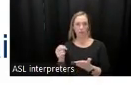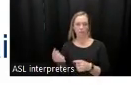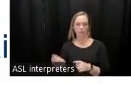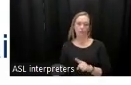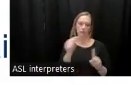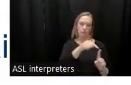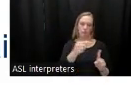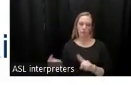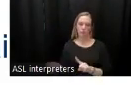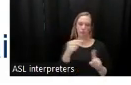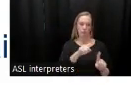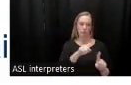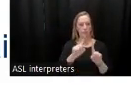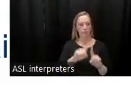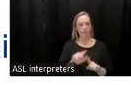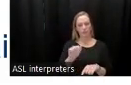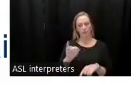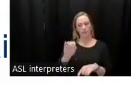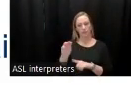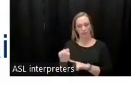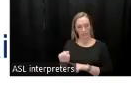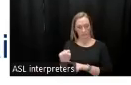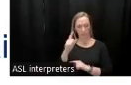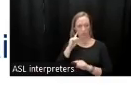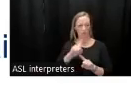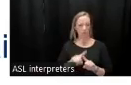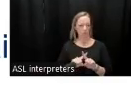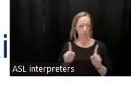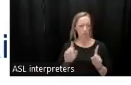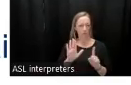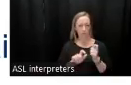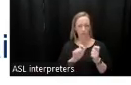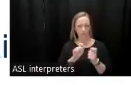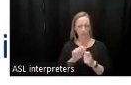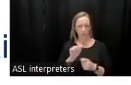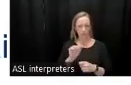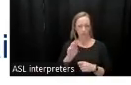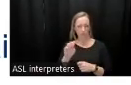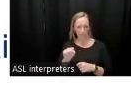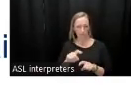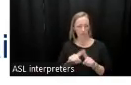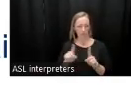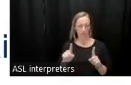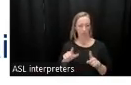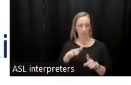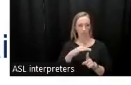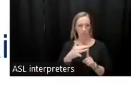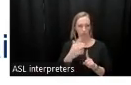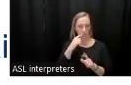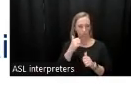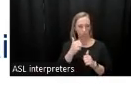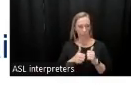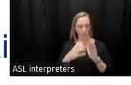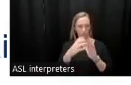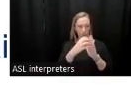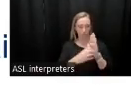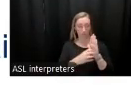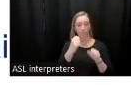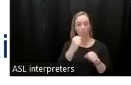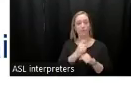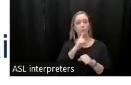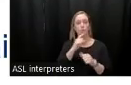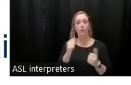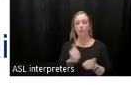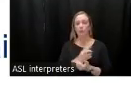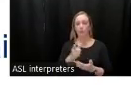aims for different ones of your specific aims for each of these sections. Just make sure that everything that you